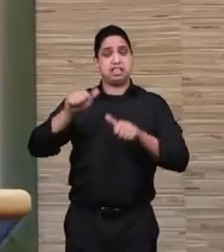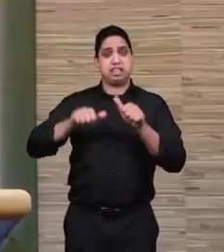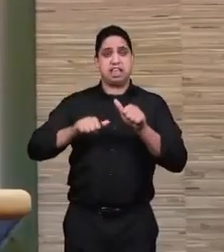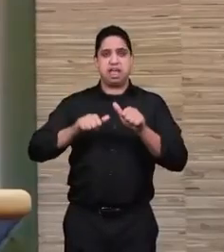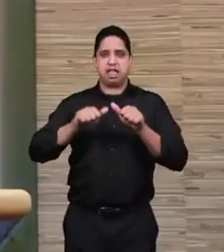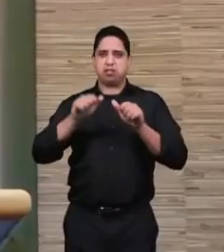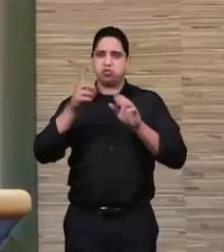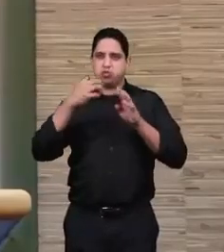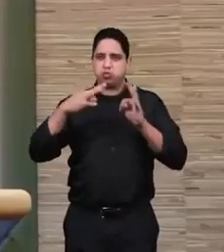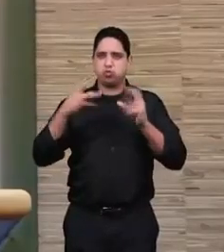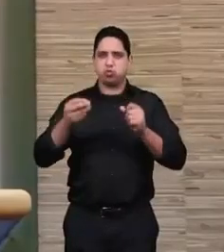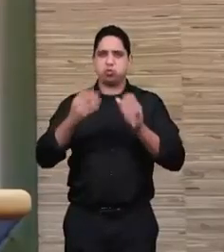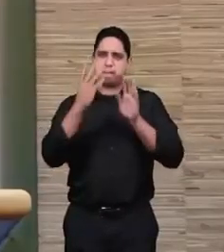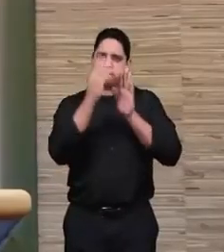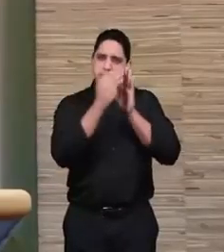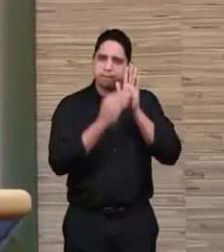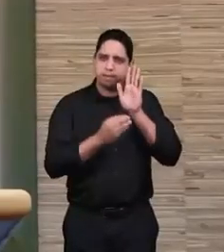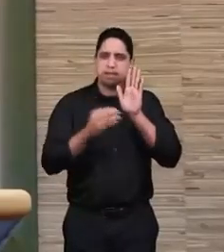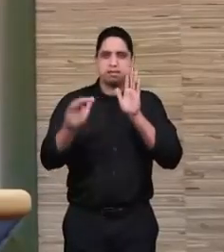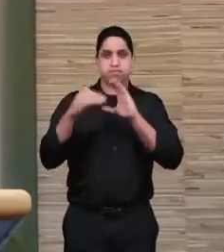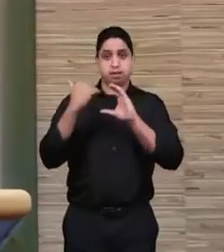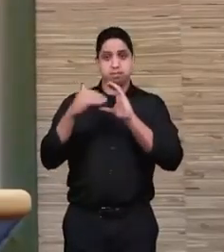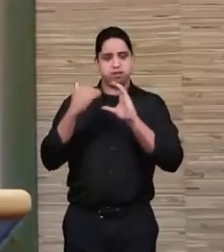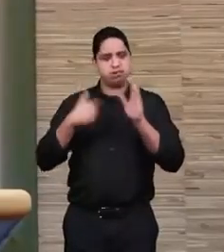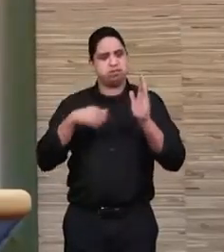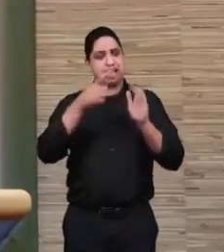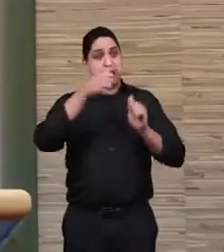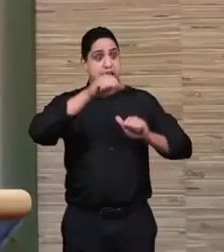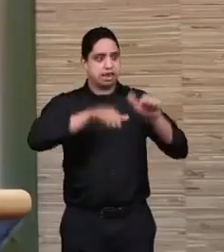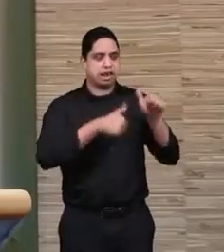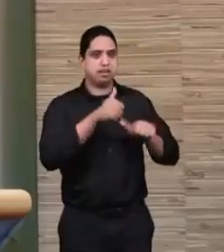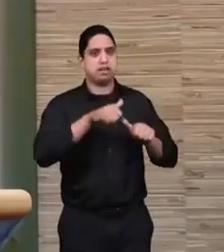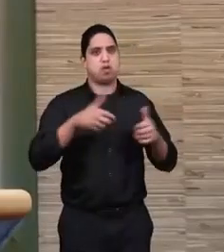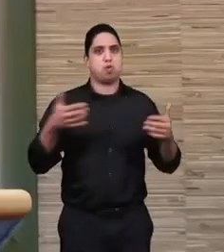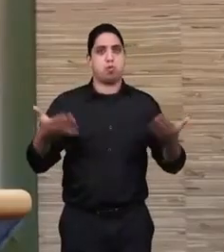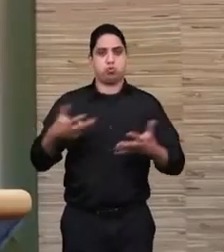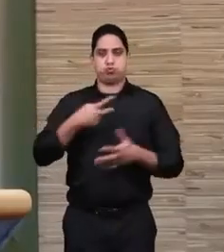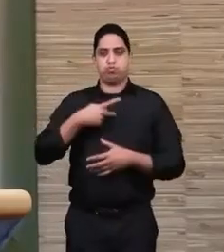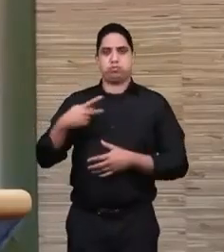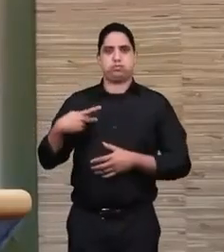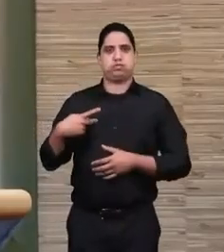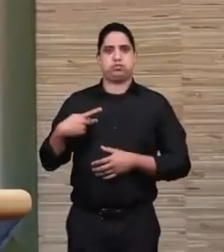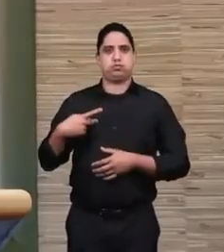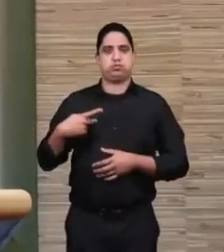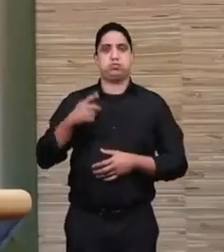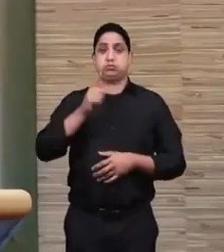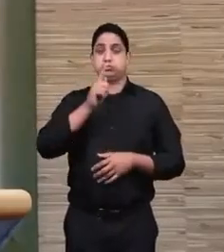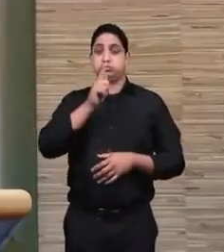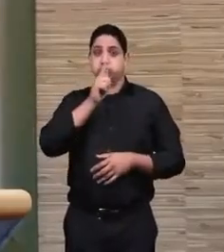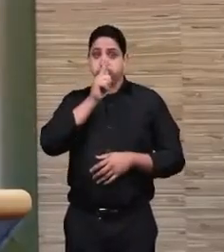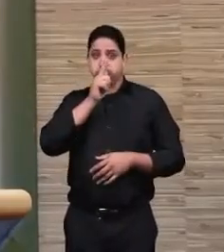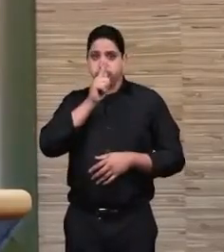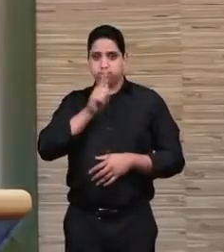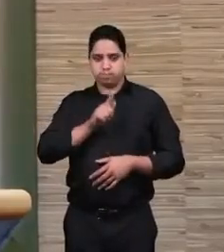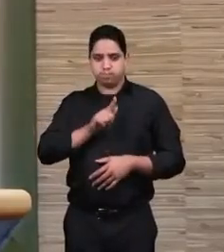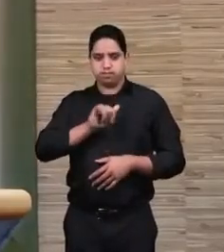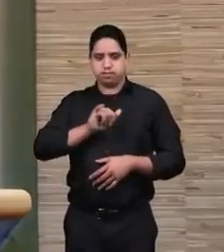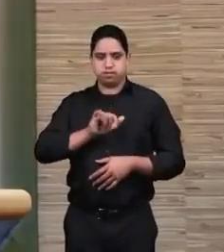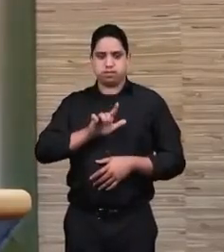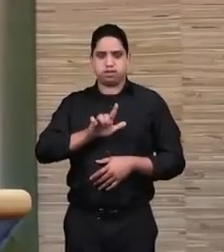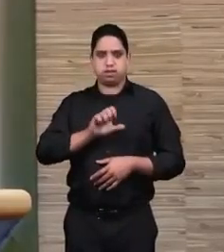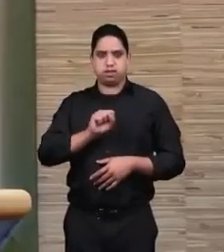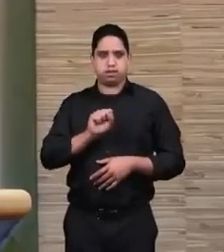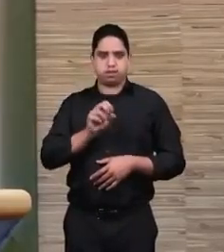received, all the contributions, which are extremely rich. Today, Pastor Gilson is going to give some